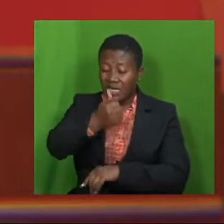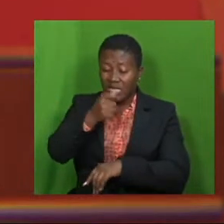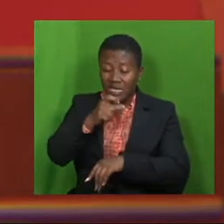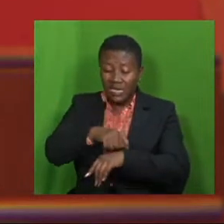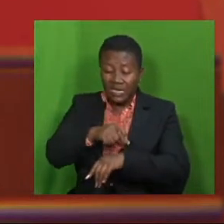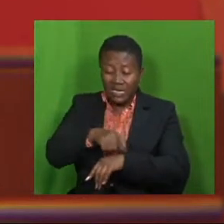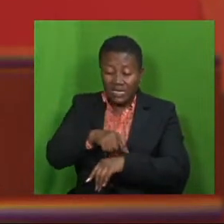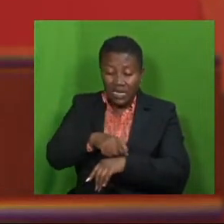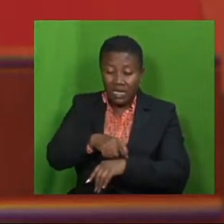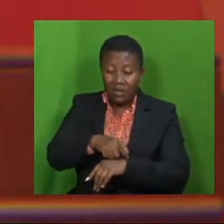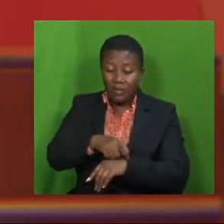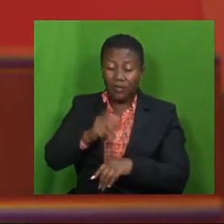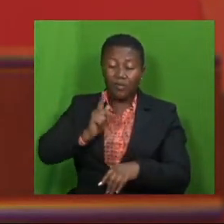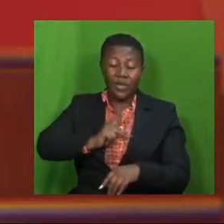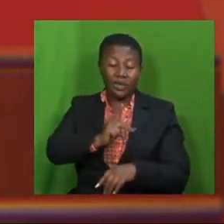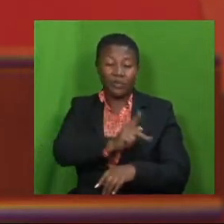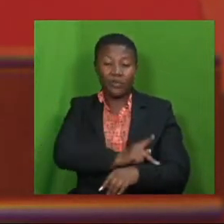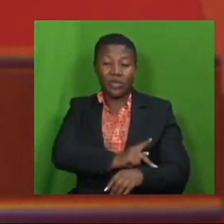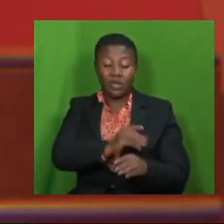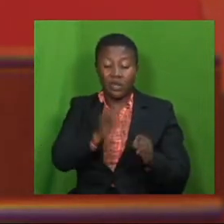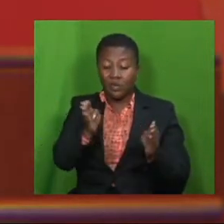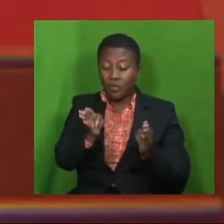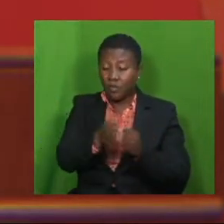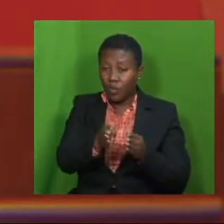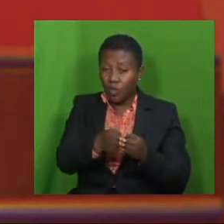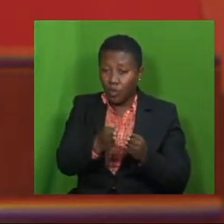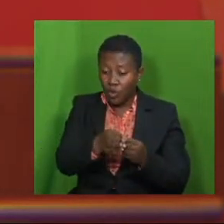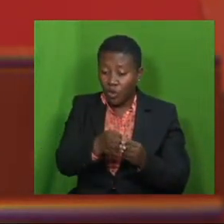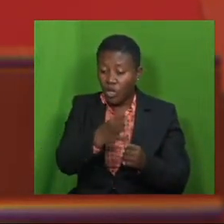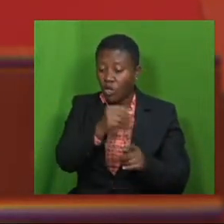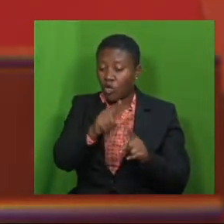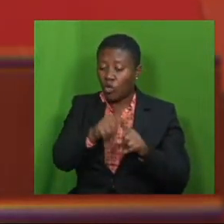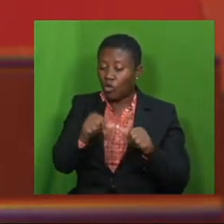meet and continues to meet."